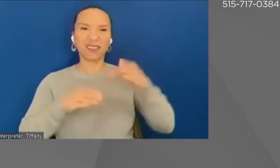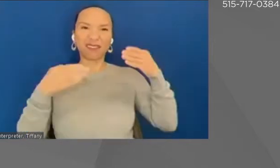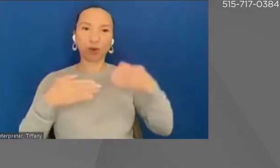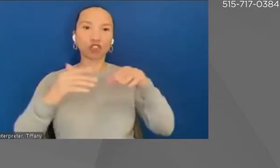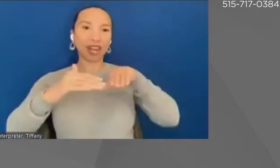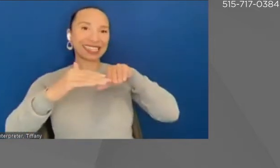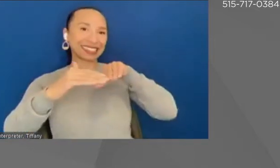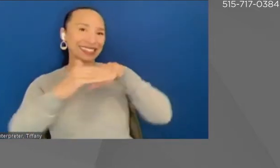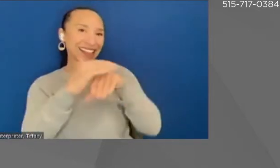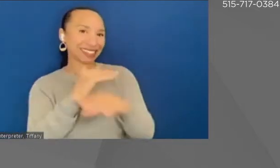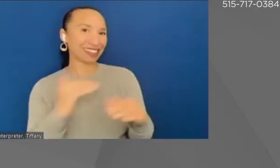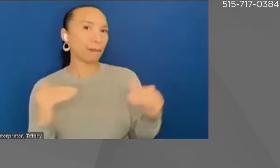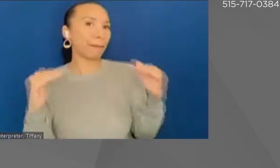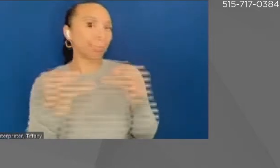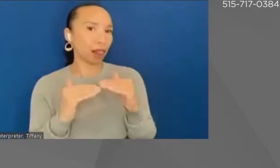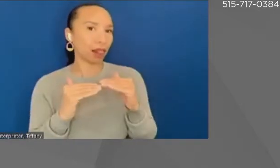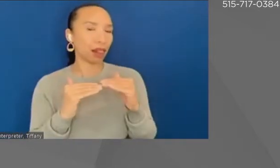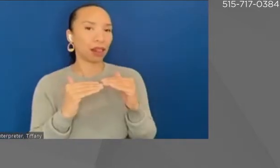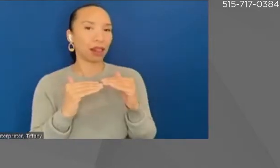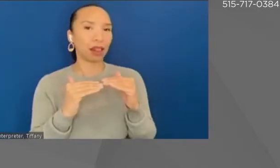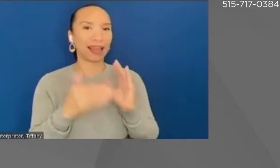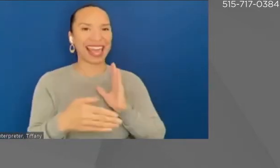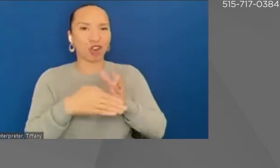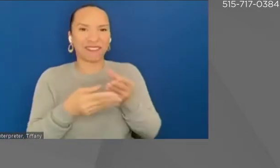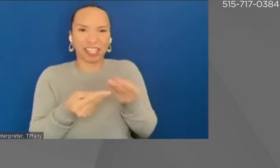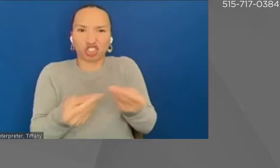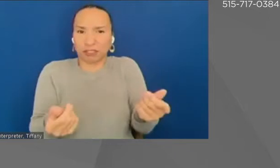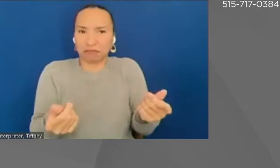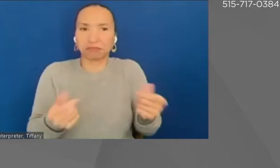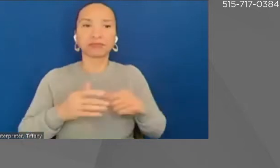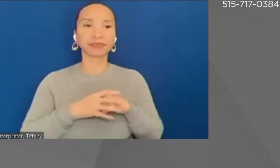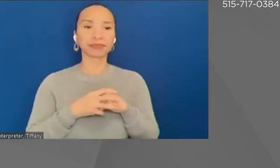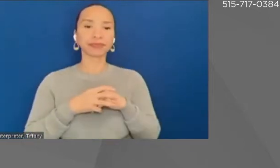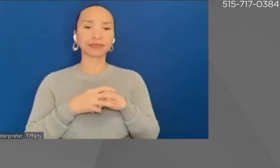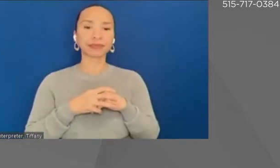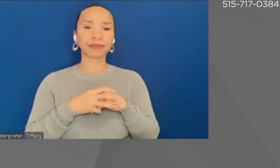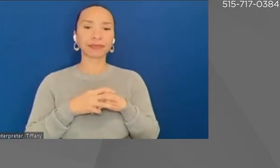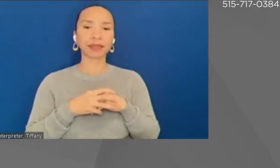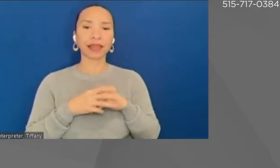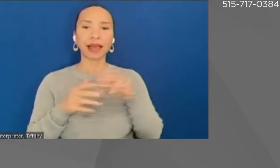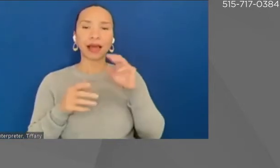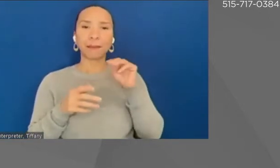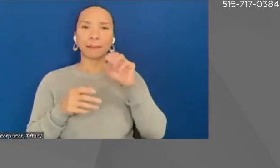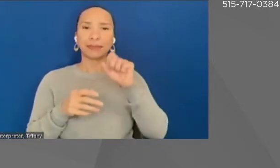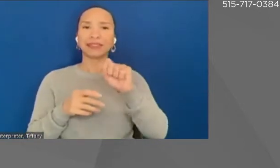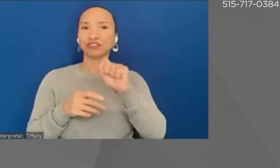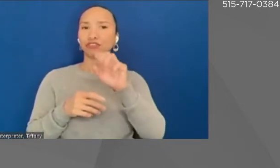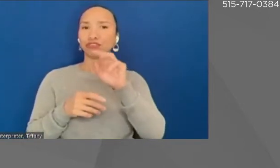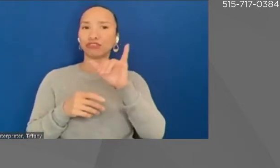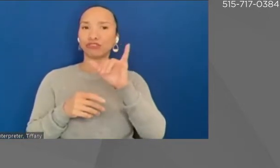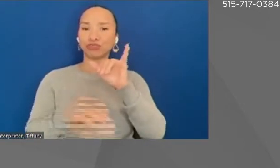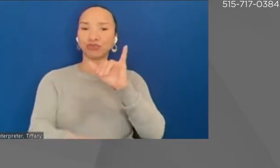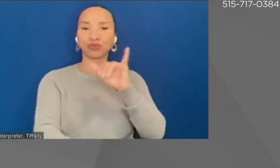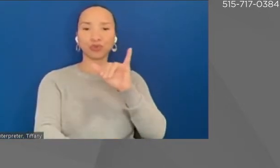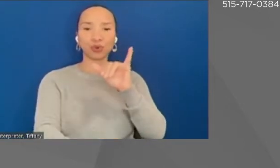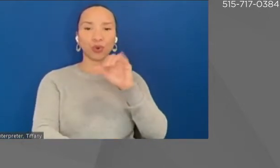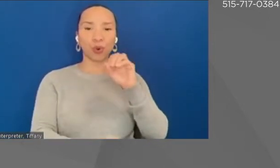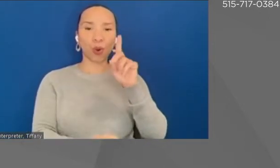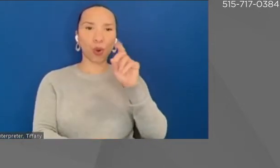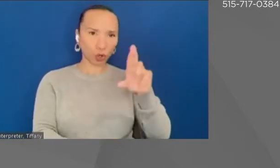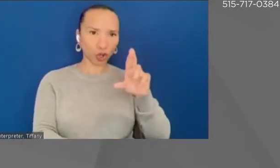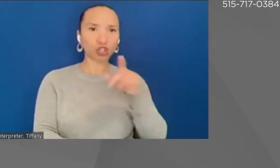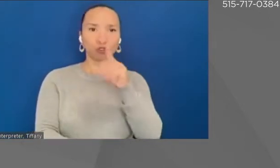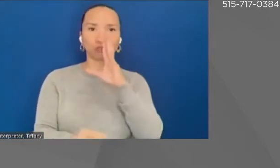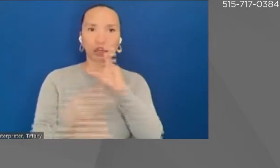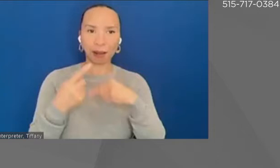interventions. So I know this is something you talked about, Ms. Yoder, and then Dr. Harnack. I know your work goes into this as well, but what are